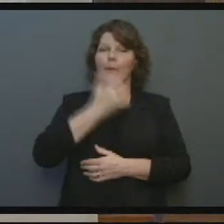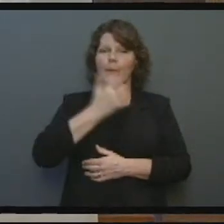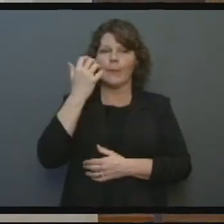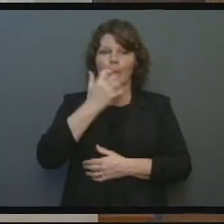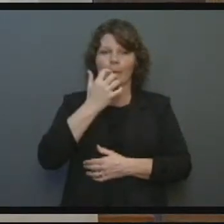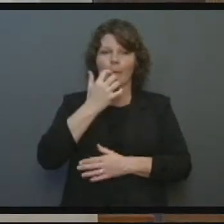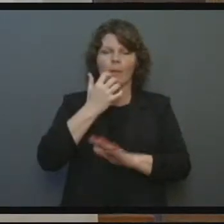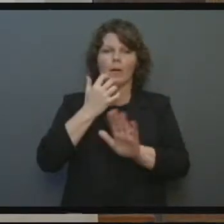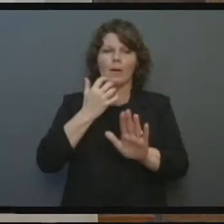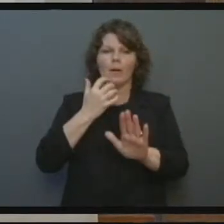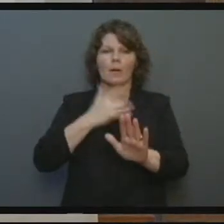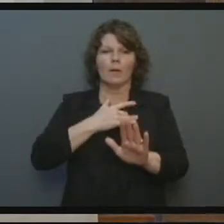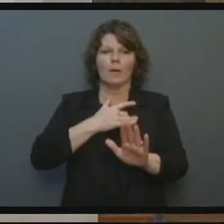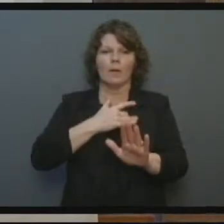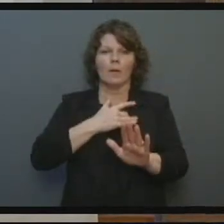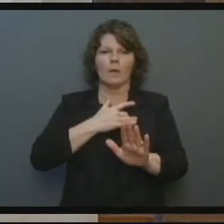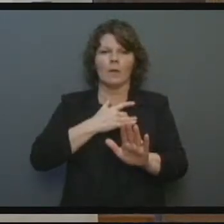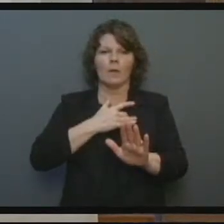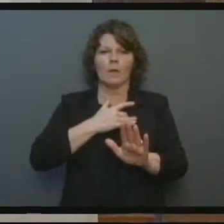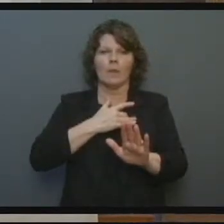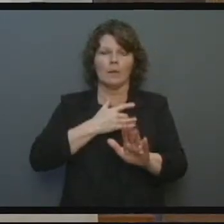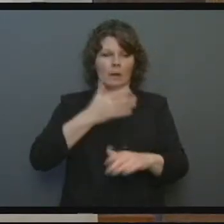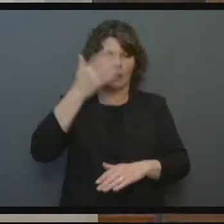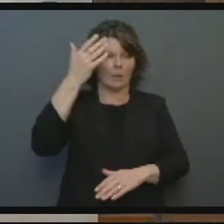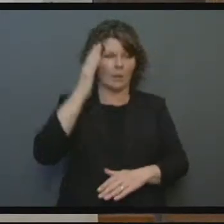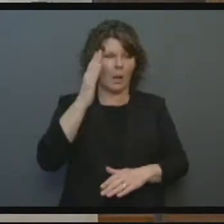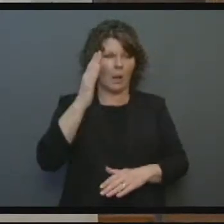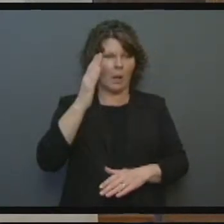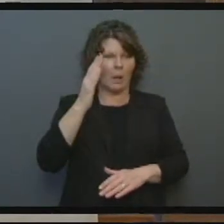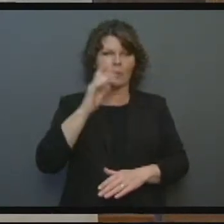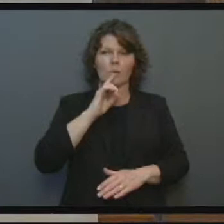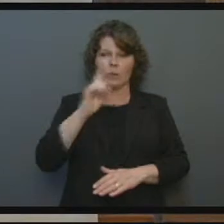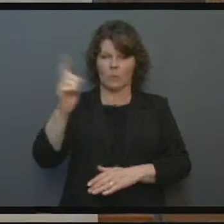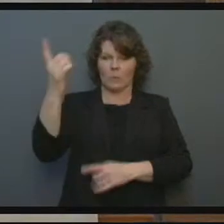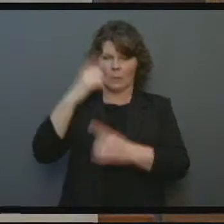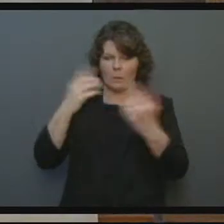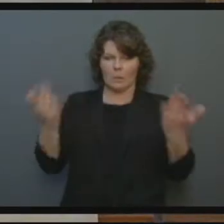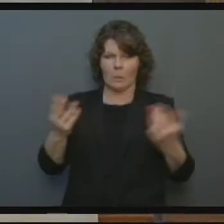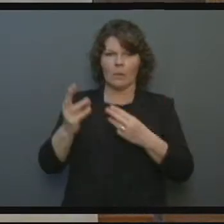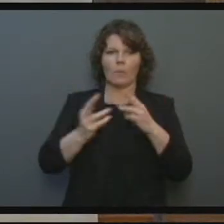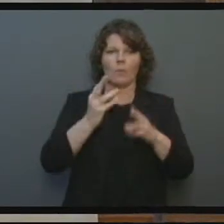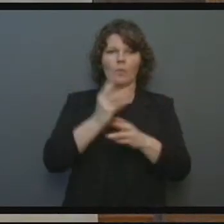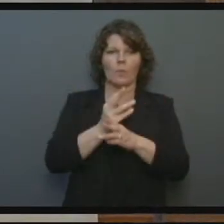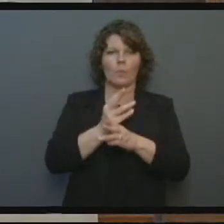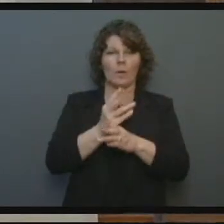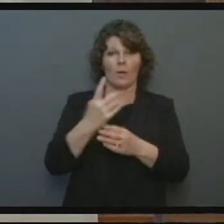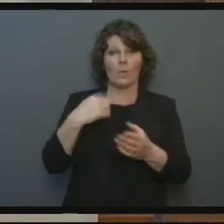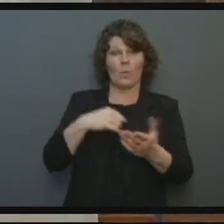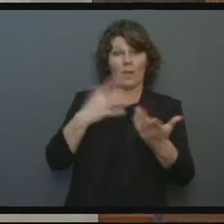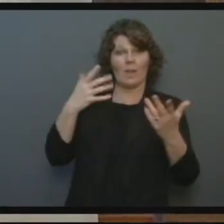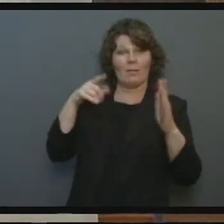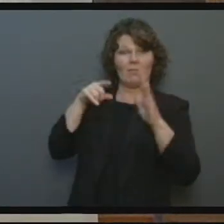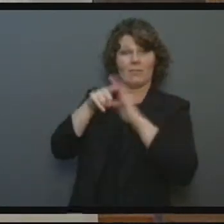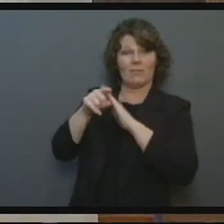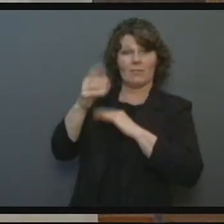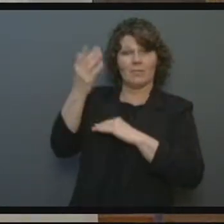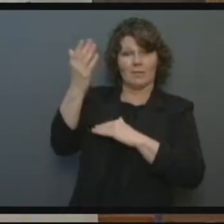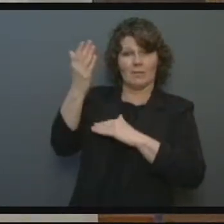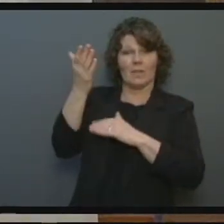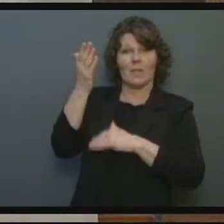then they realized to their ultimate horror that God had truly come into the world and that we had killed